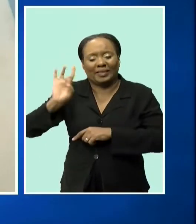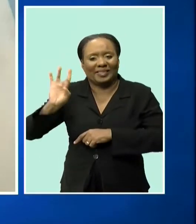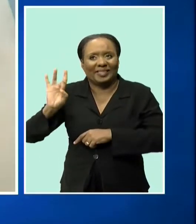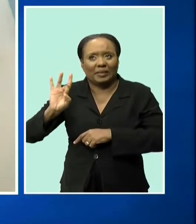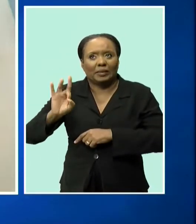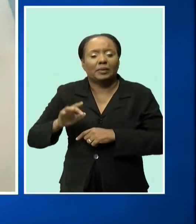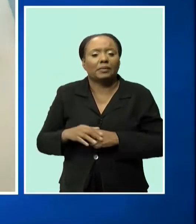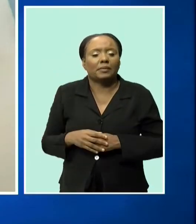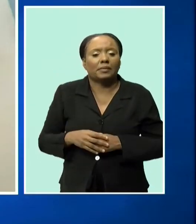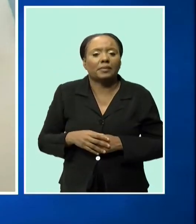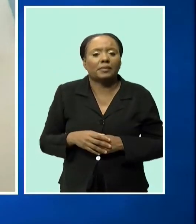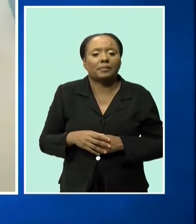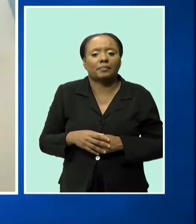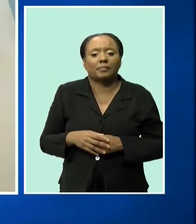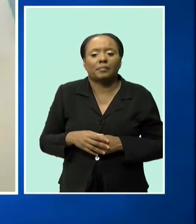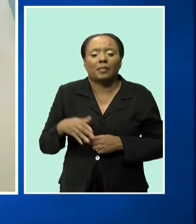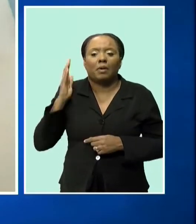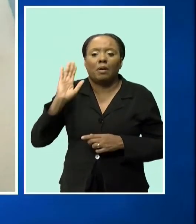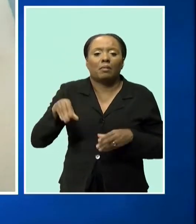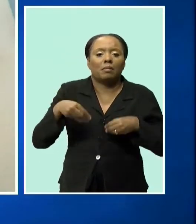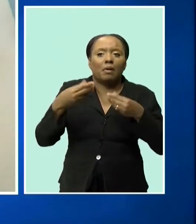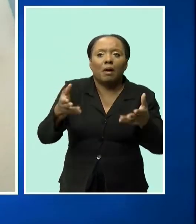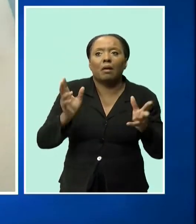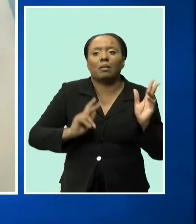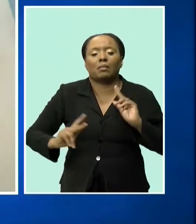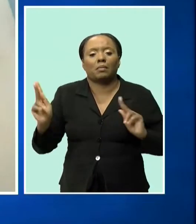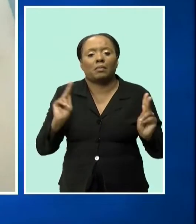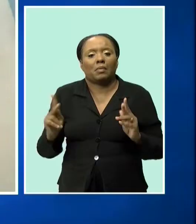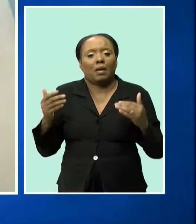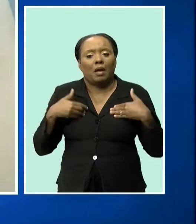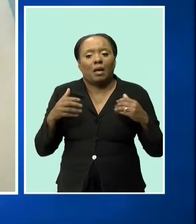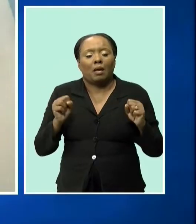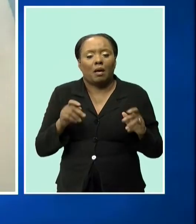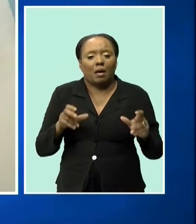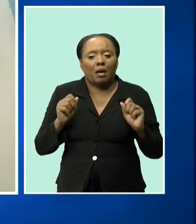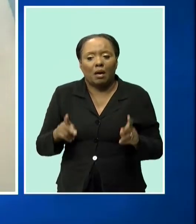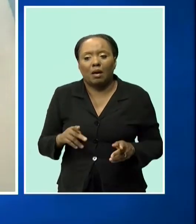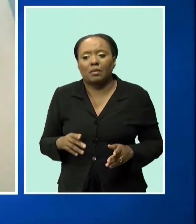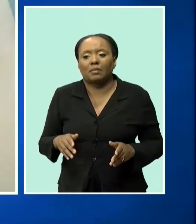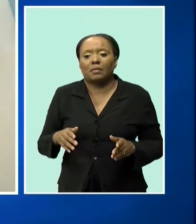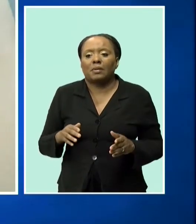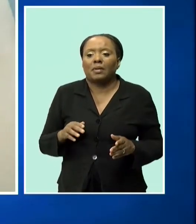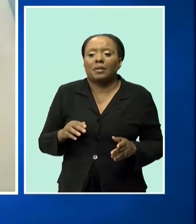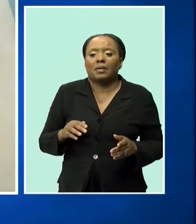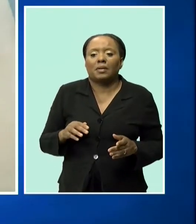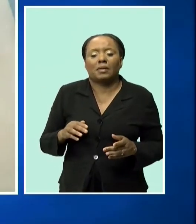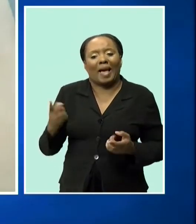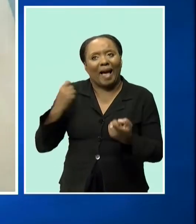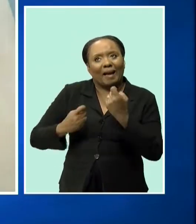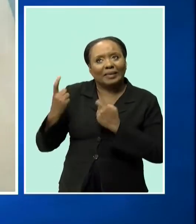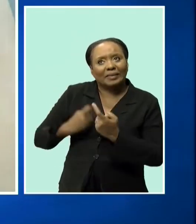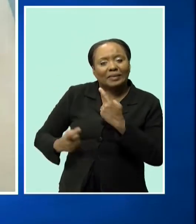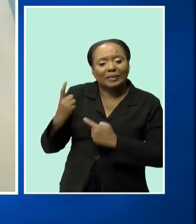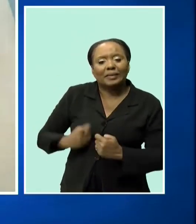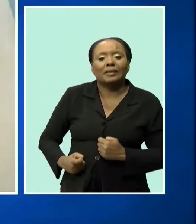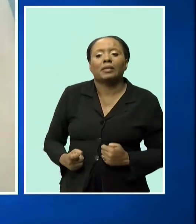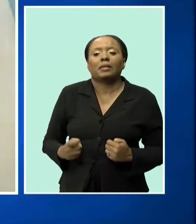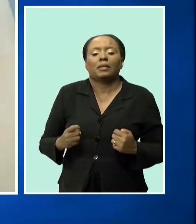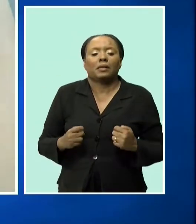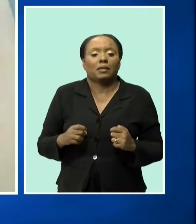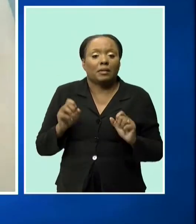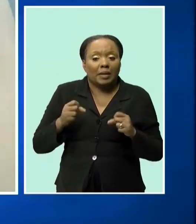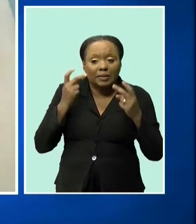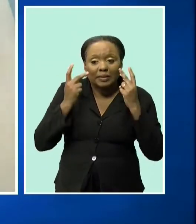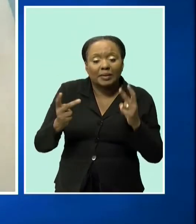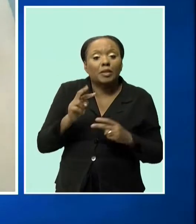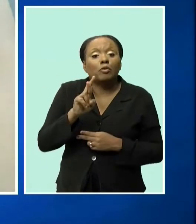allow us to do is to be able to provide people with the opportunity to ask their specific questions so that they can see renewable energy